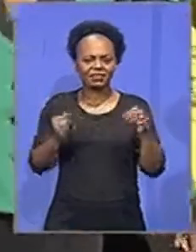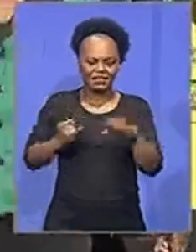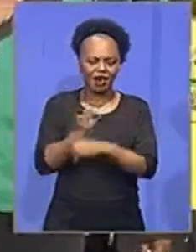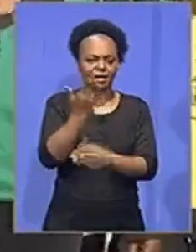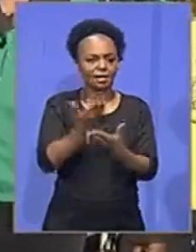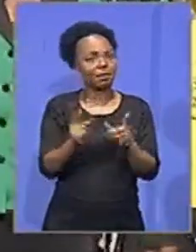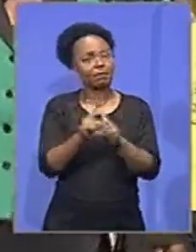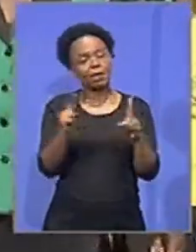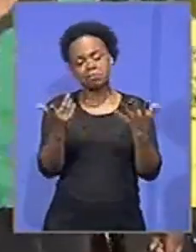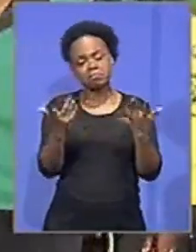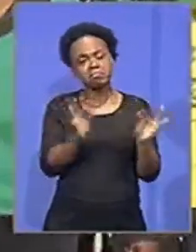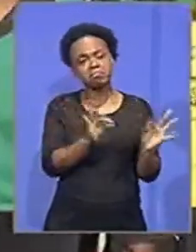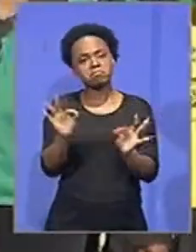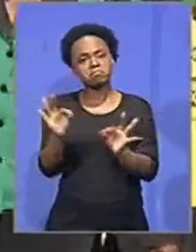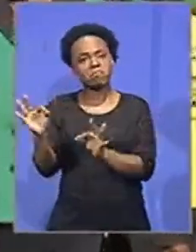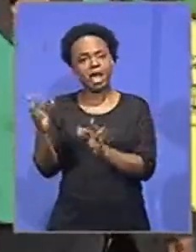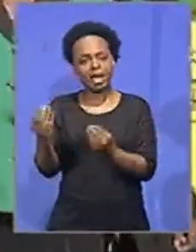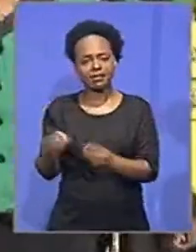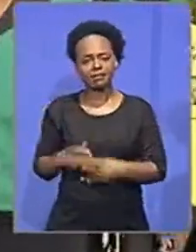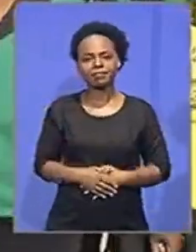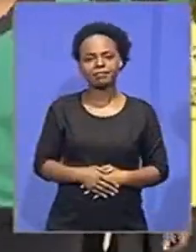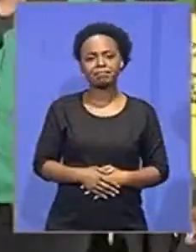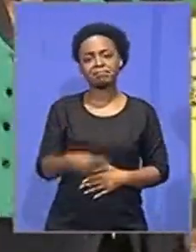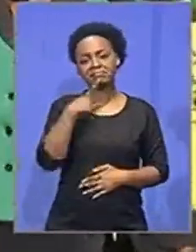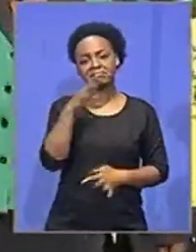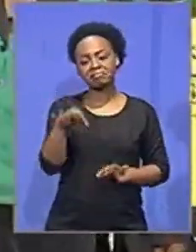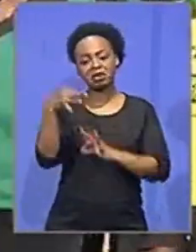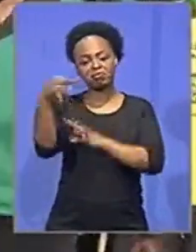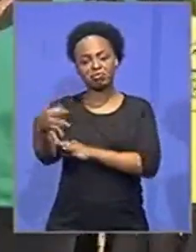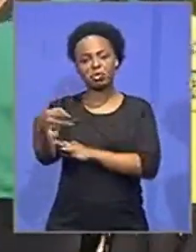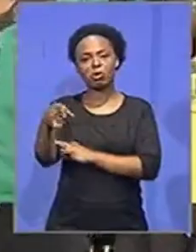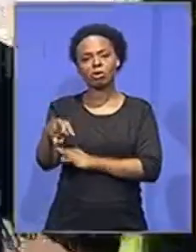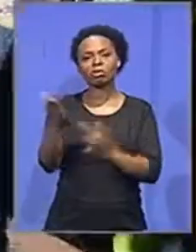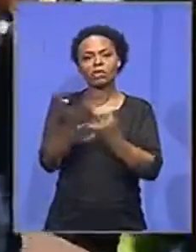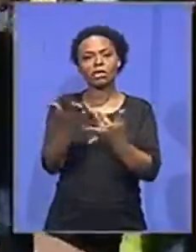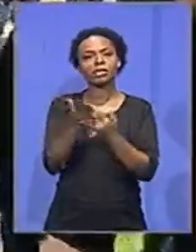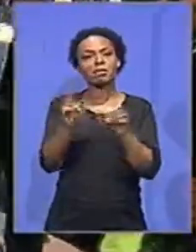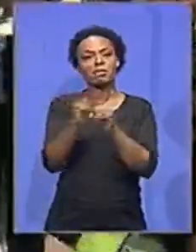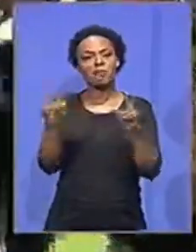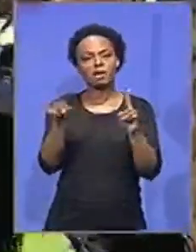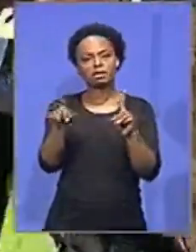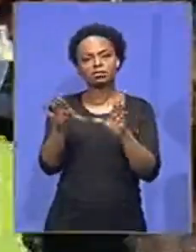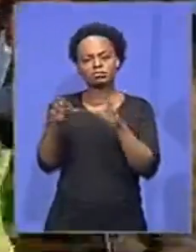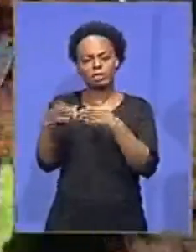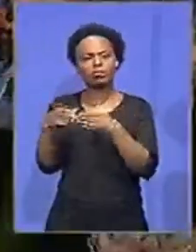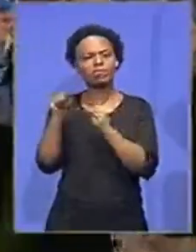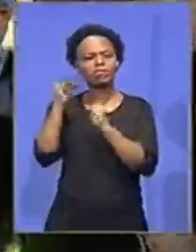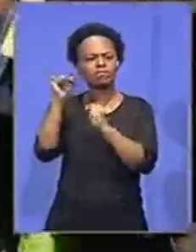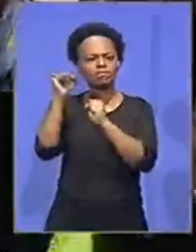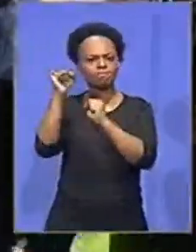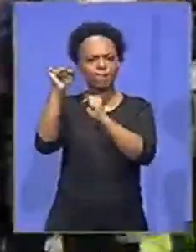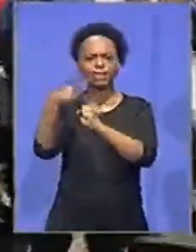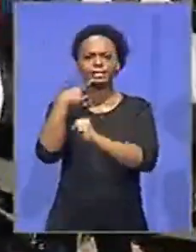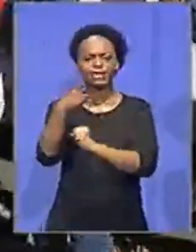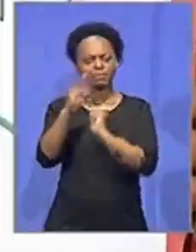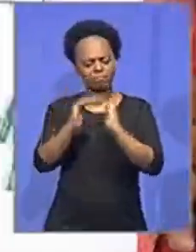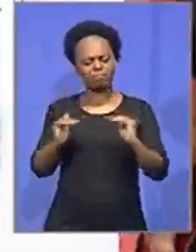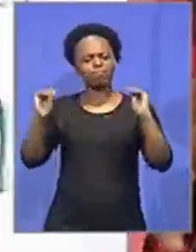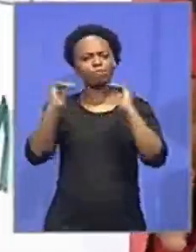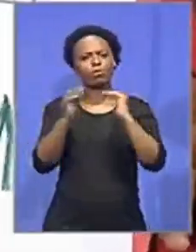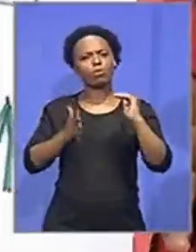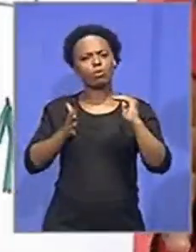a fapaneng ka qeto ya ho kgutlisetsa nyewe morao, empa mekgatlo e ntse e ipiletsa hore toka e phethahatswe